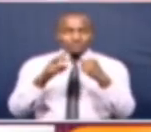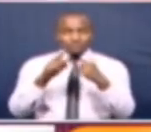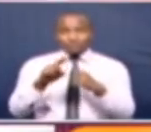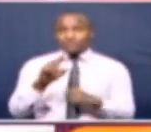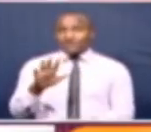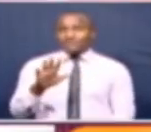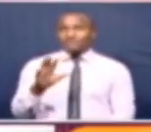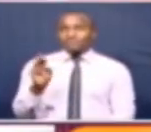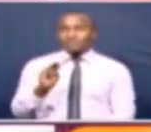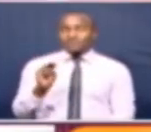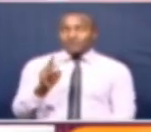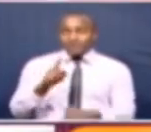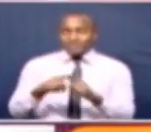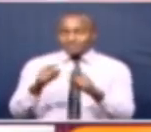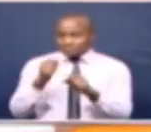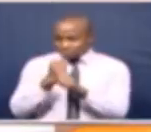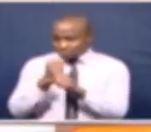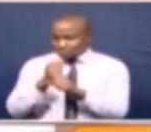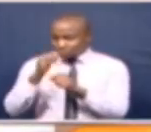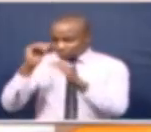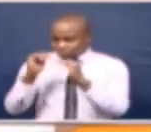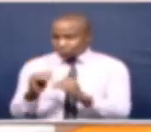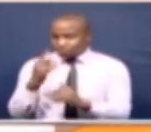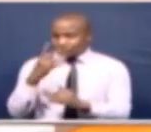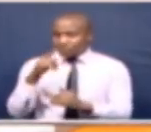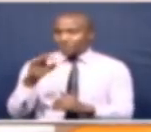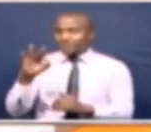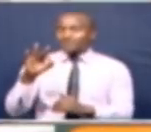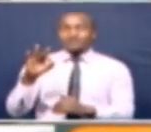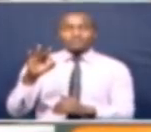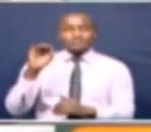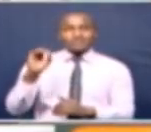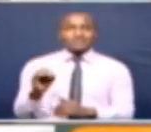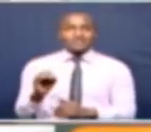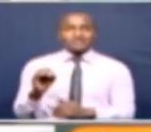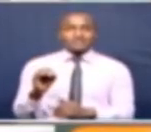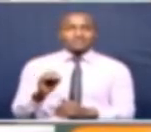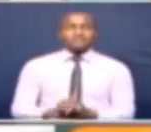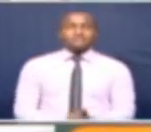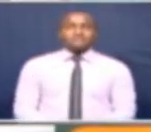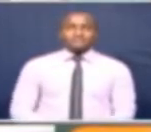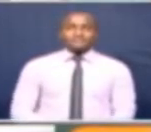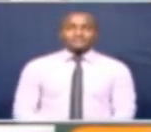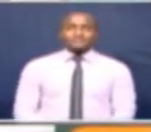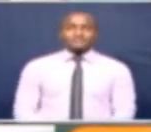income dropped by 4.3% to 30.9 billion shillings.